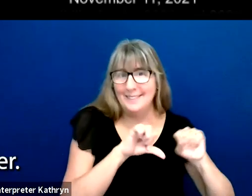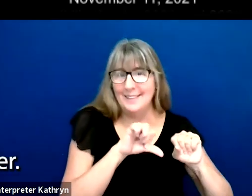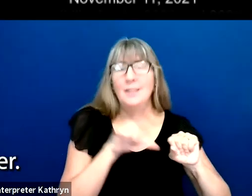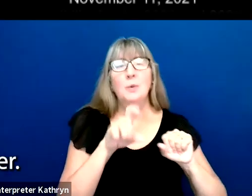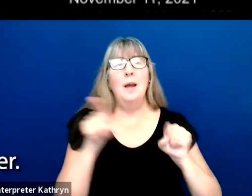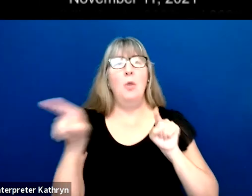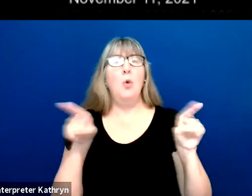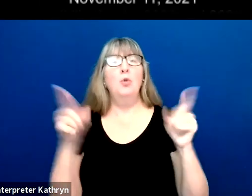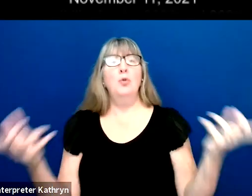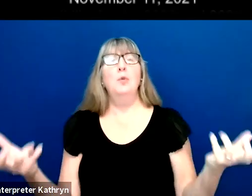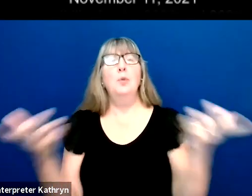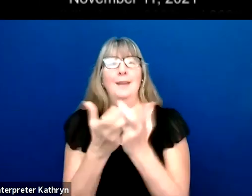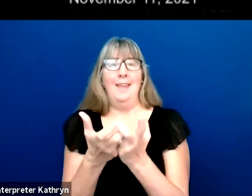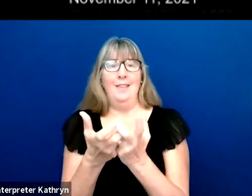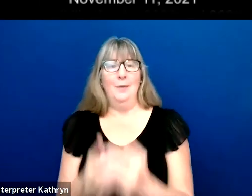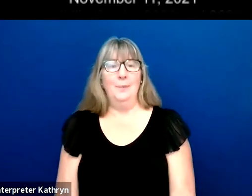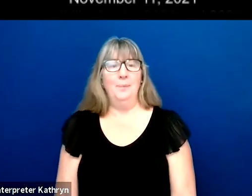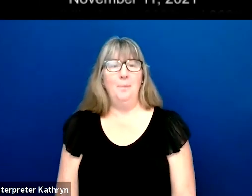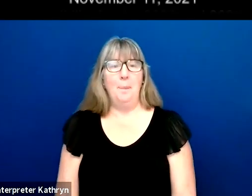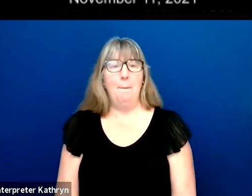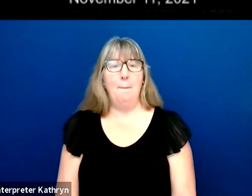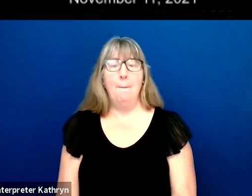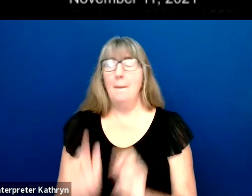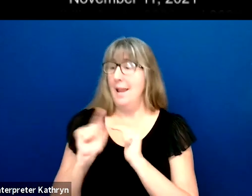these two things together. Ainsley?